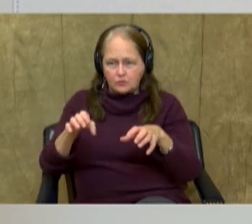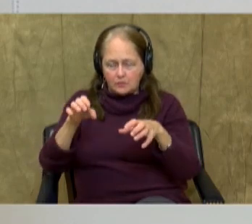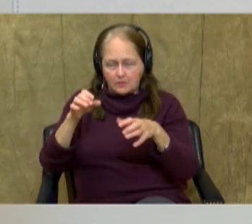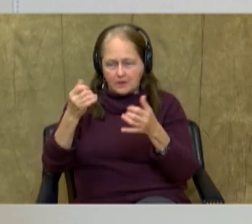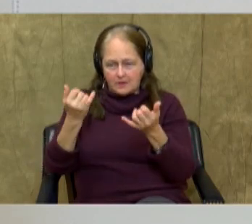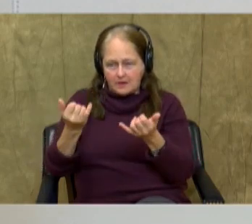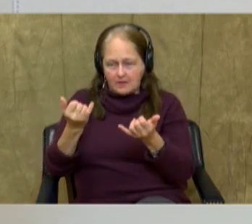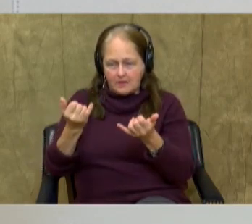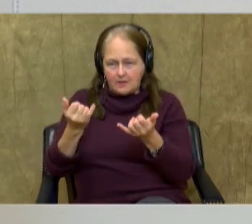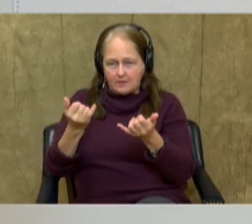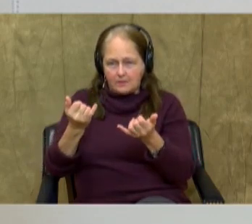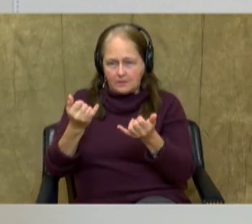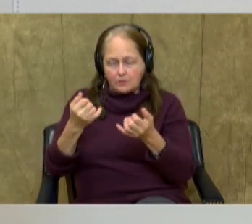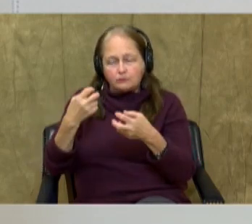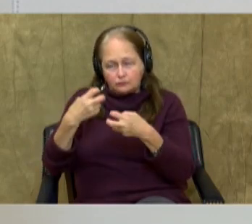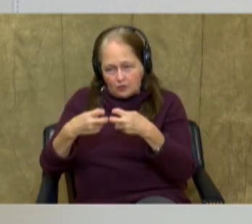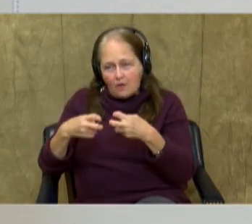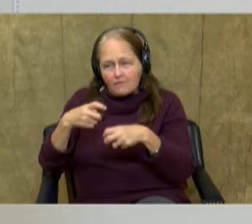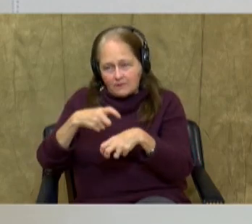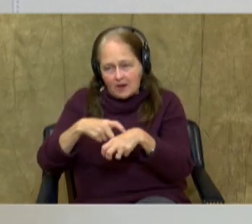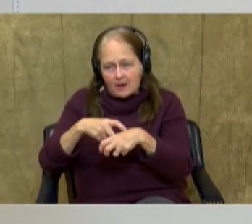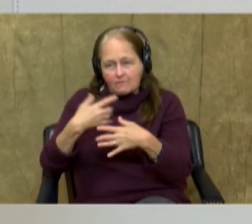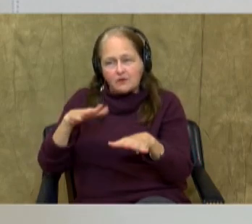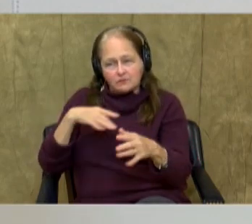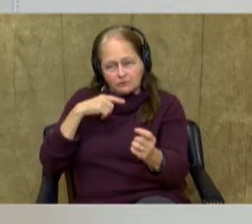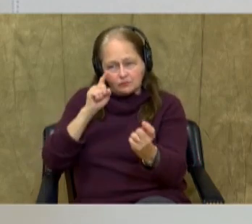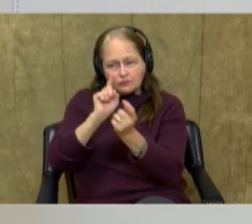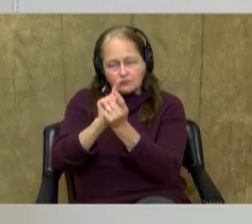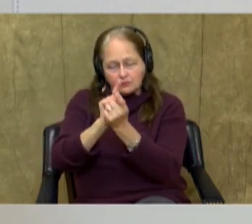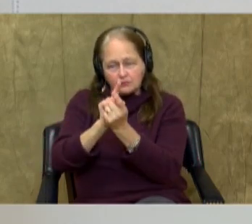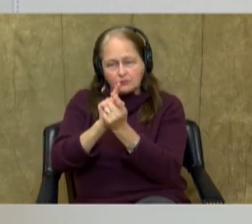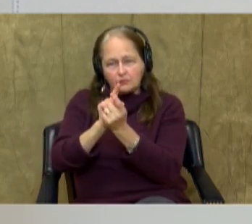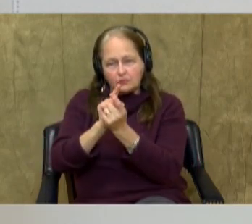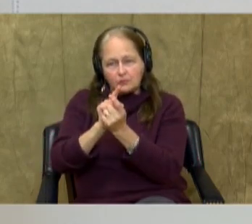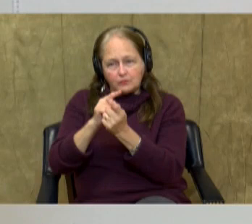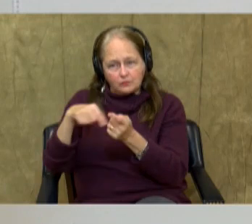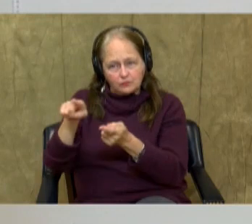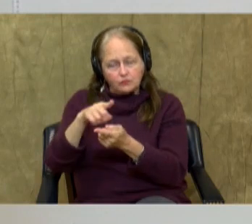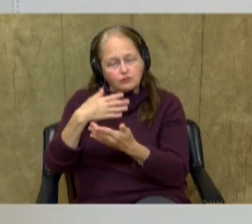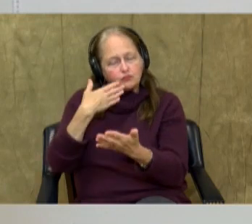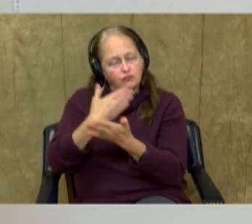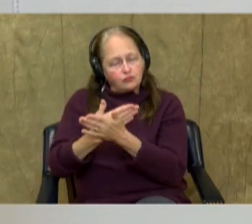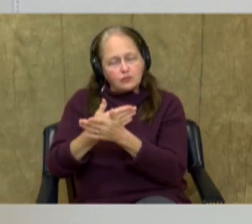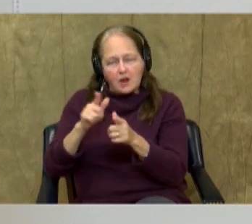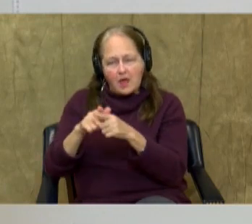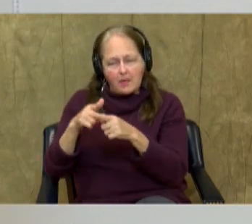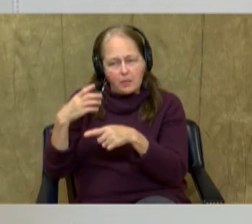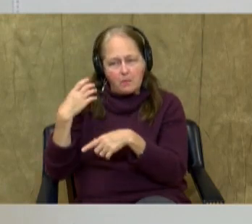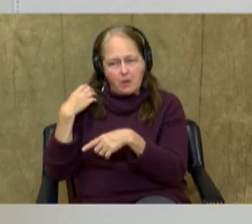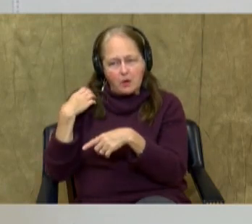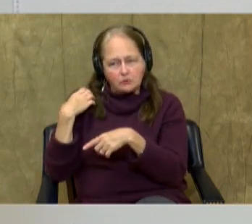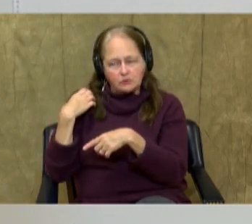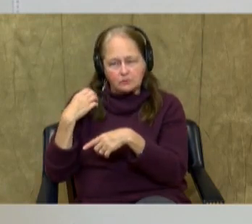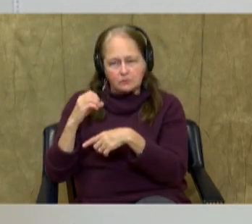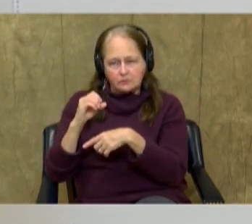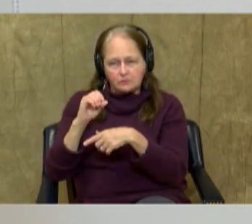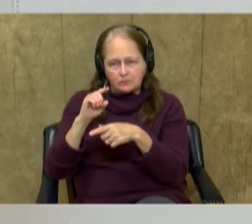quarter. Tough times, we have met them, and we did it like a boss. So until next